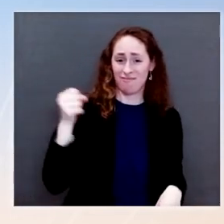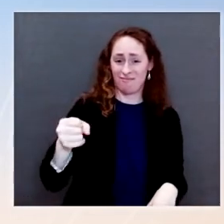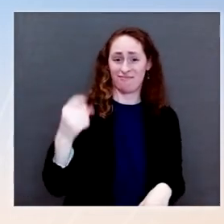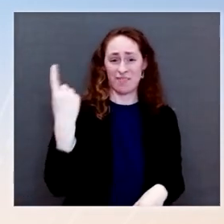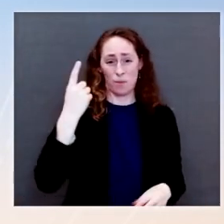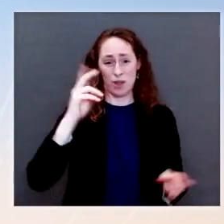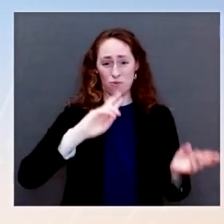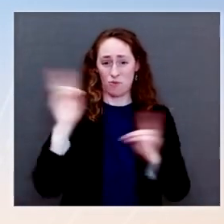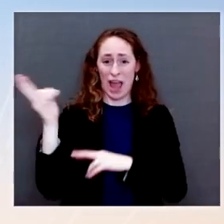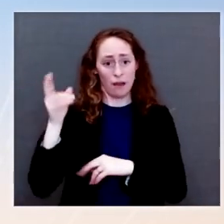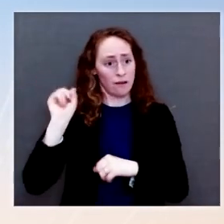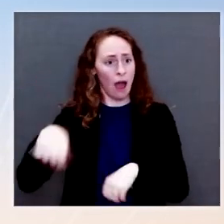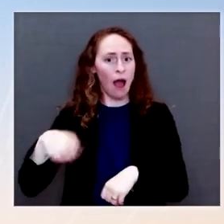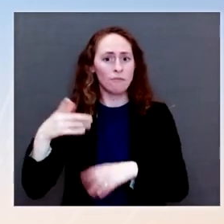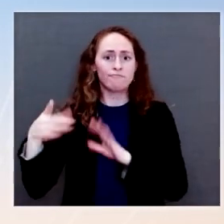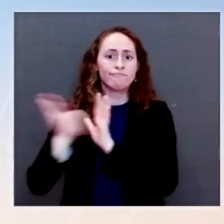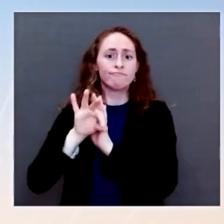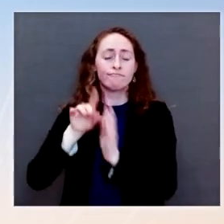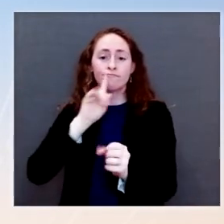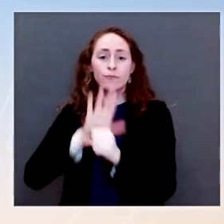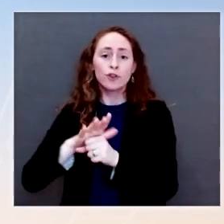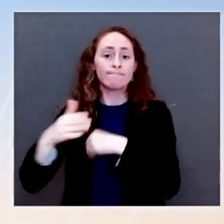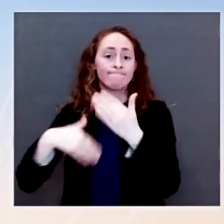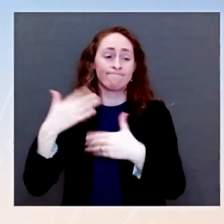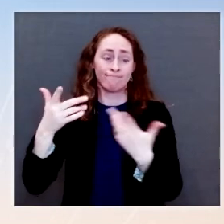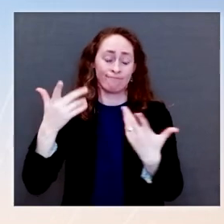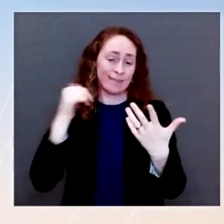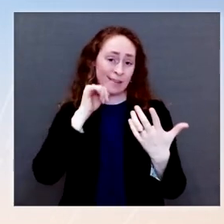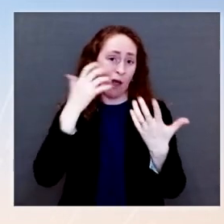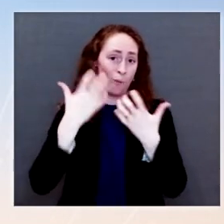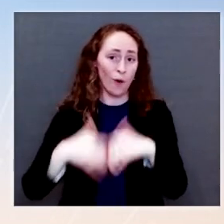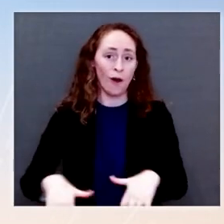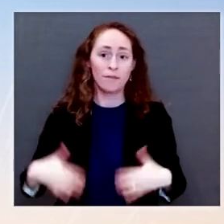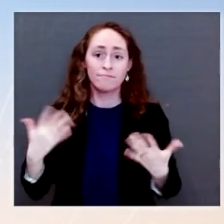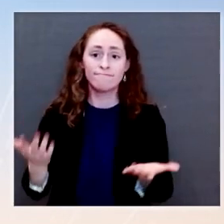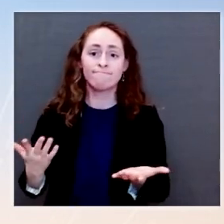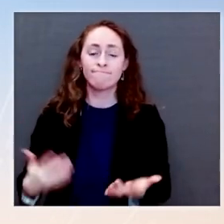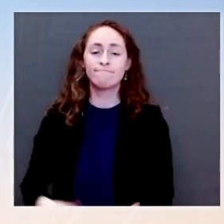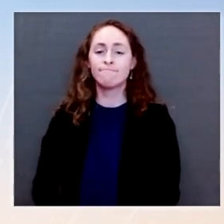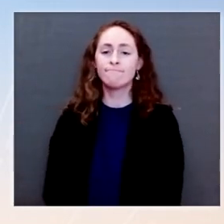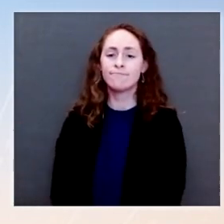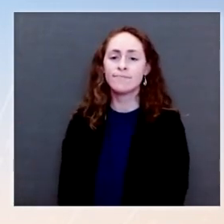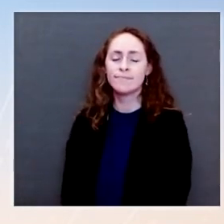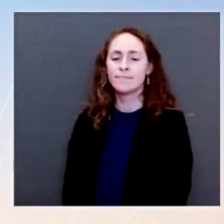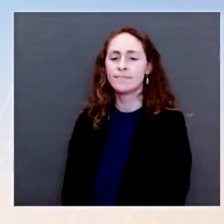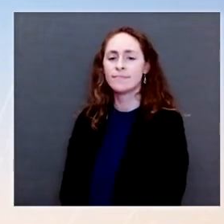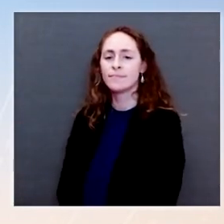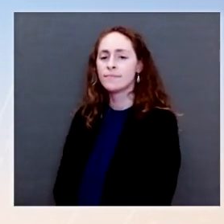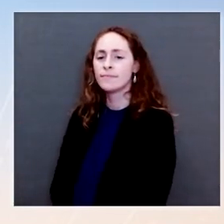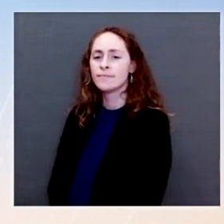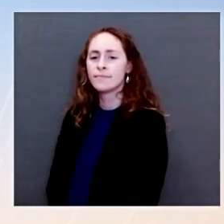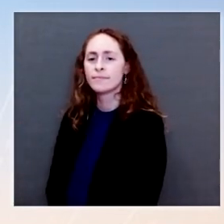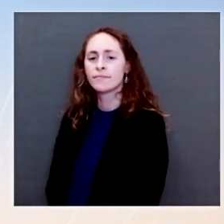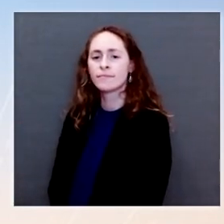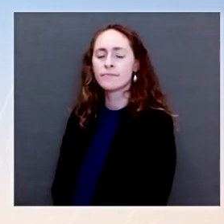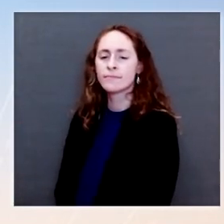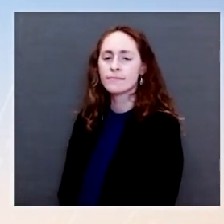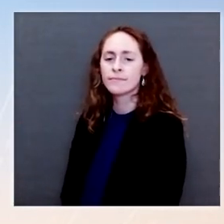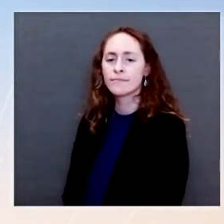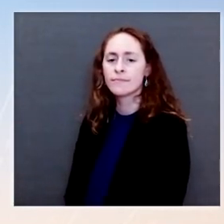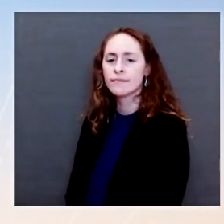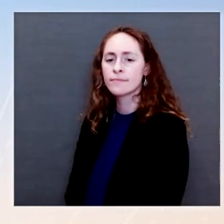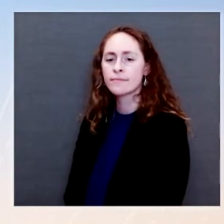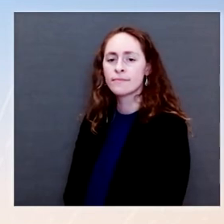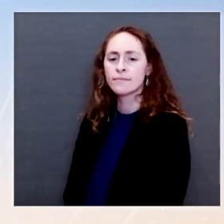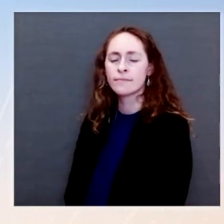There's another article that's come out after a string of articles detailing dysfunction in the vice president's office. And then the